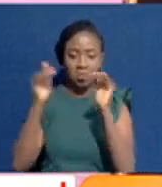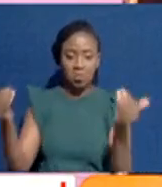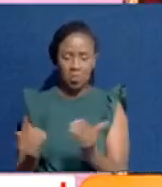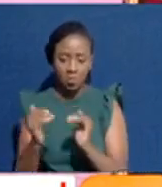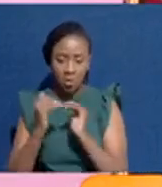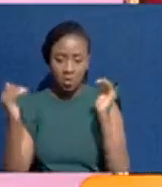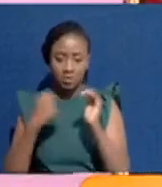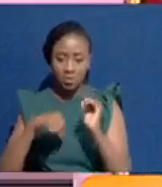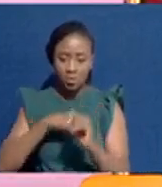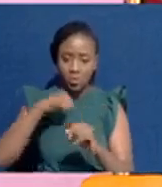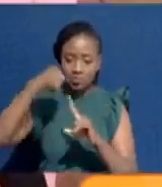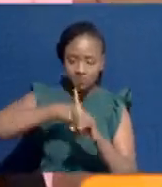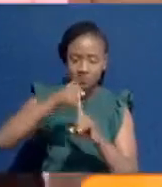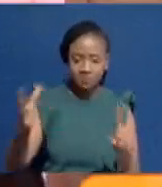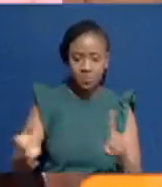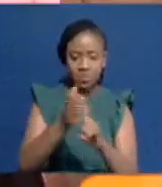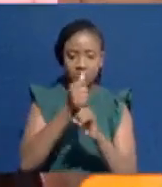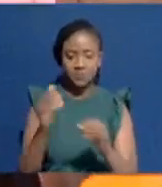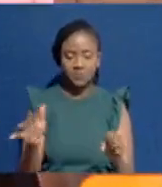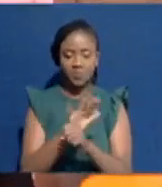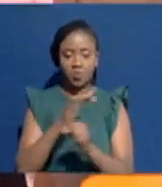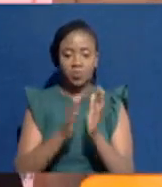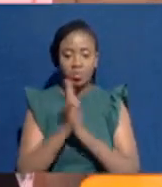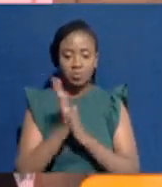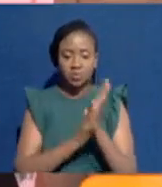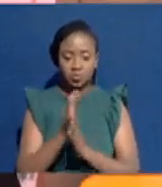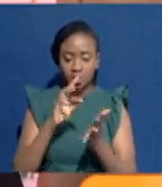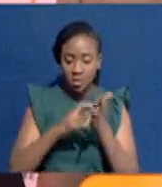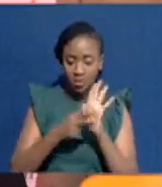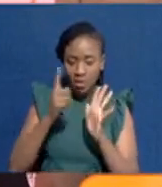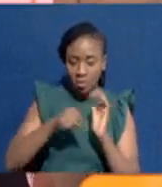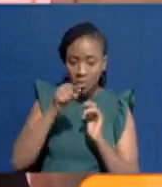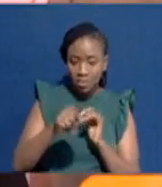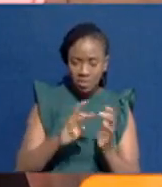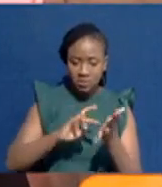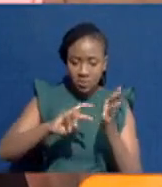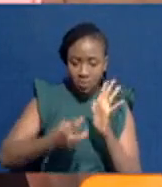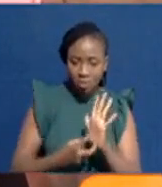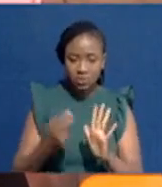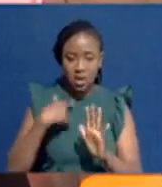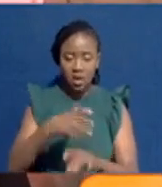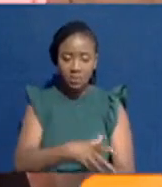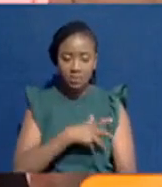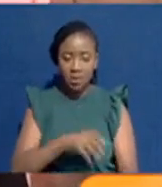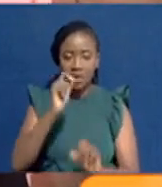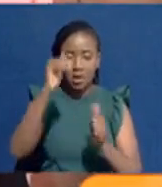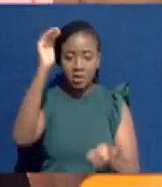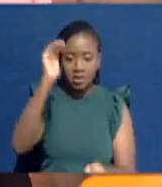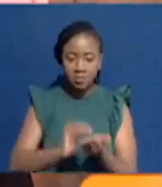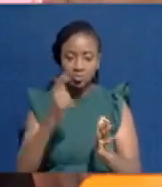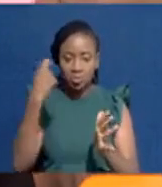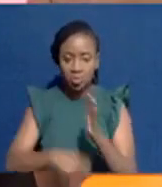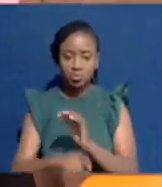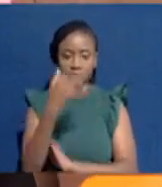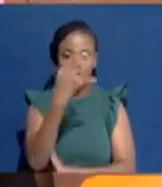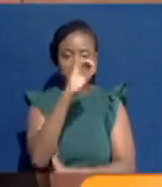exploit the full geothermal potential. It means that this project has a capacity to reduce the price by over